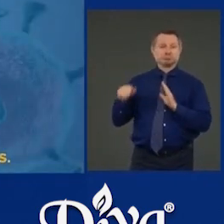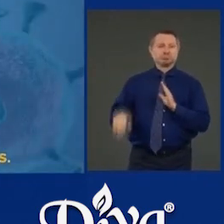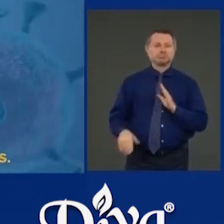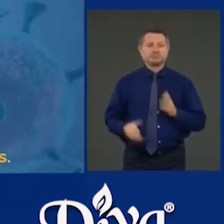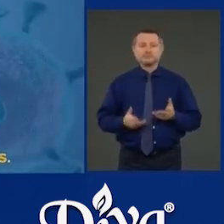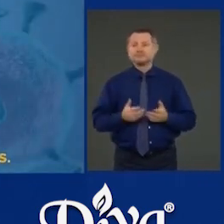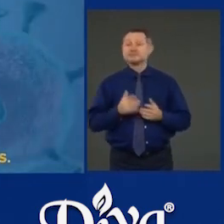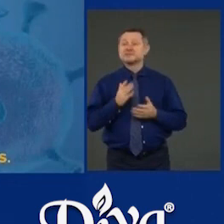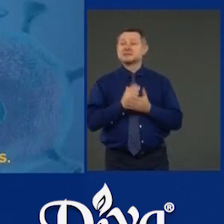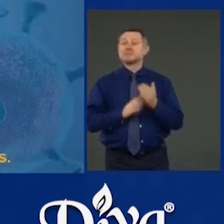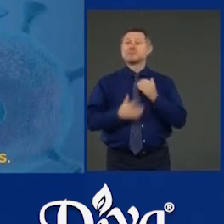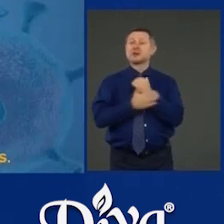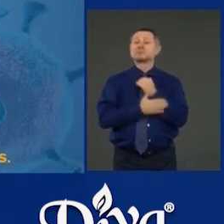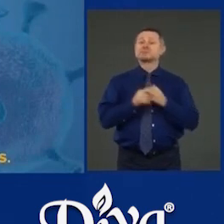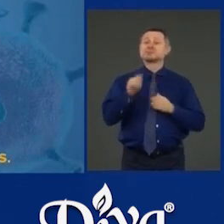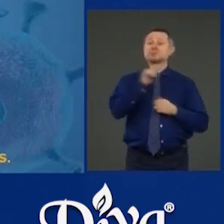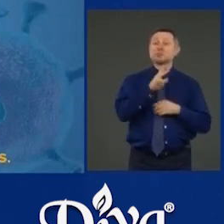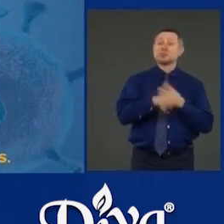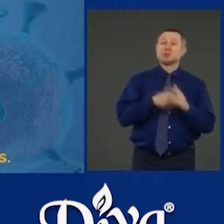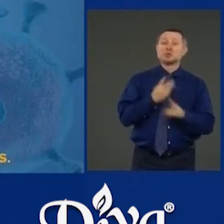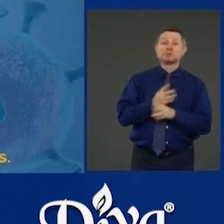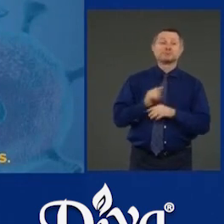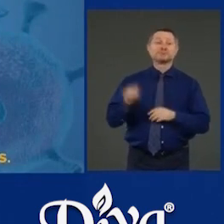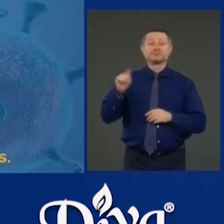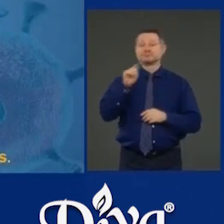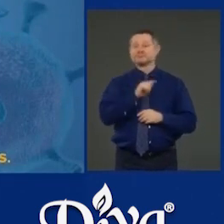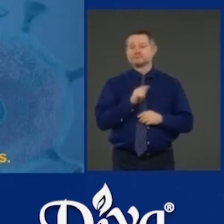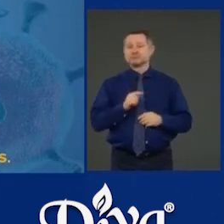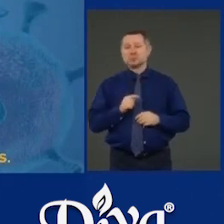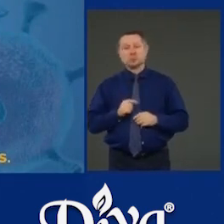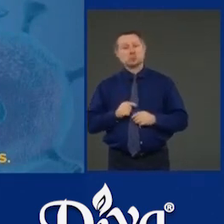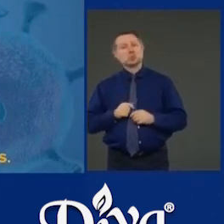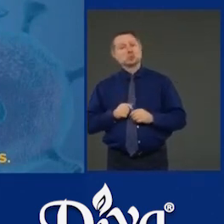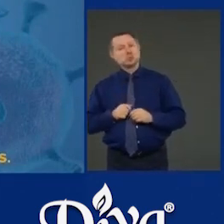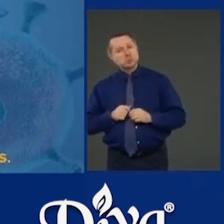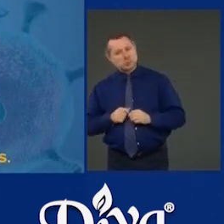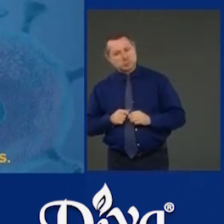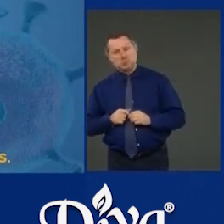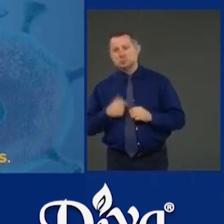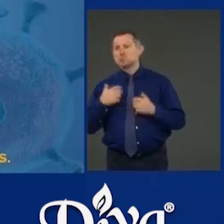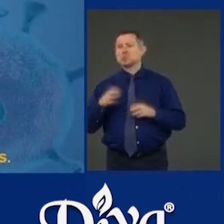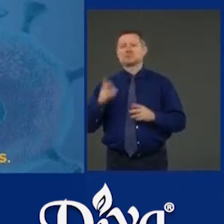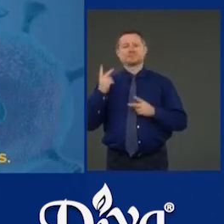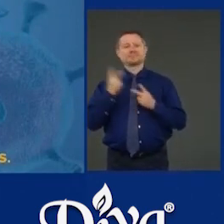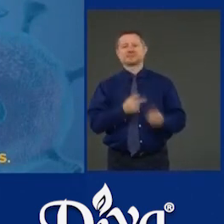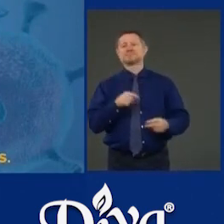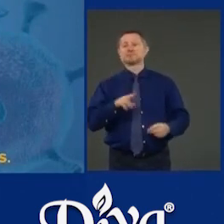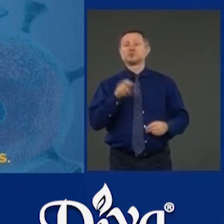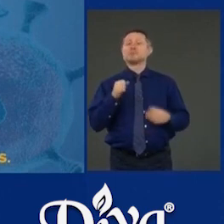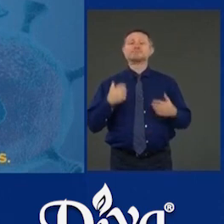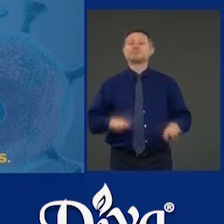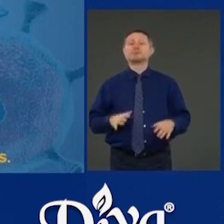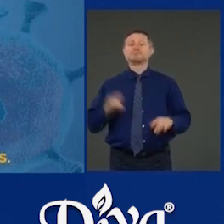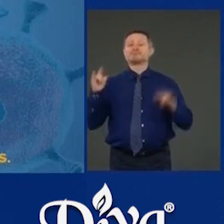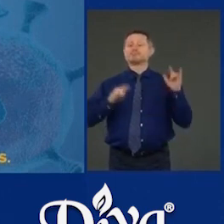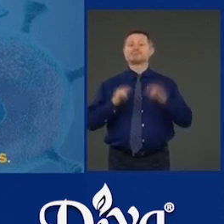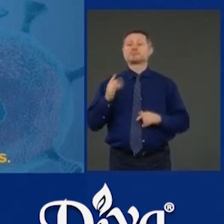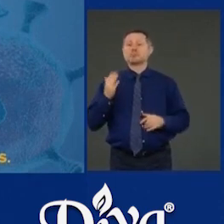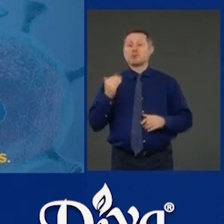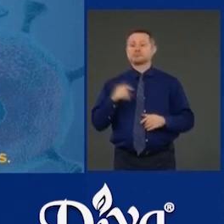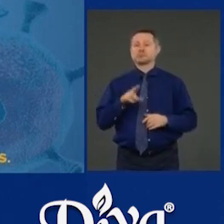countries around the globe saying, we may not want to travel to the United States because of the